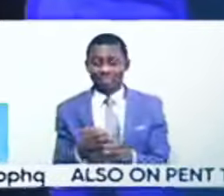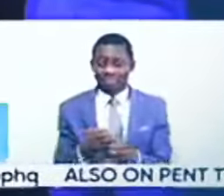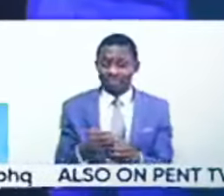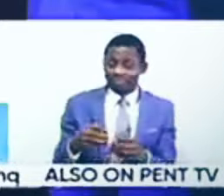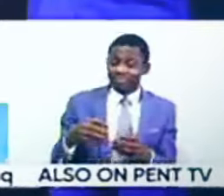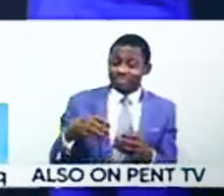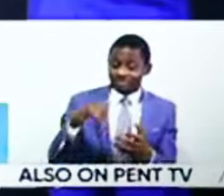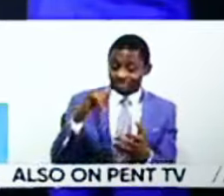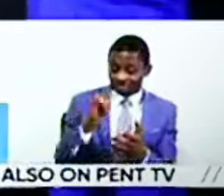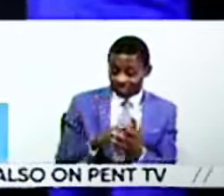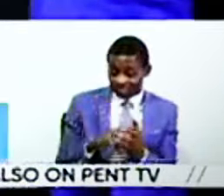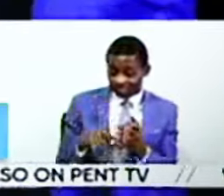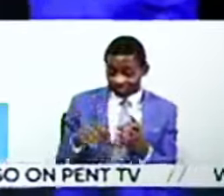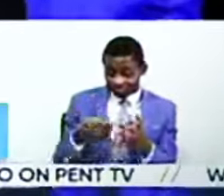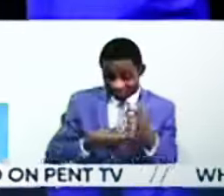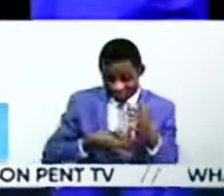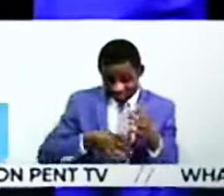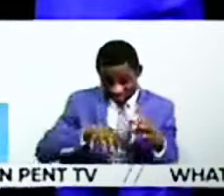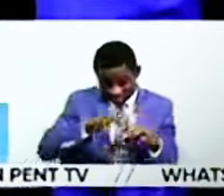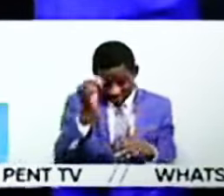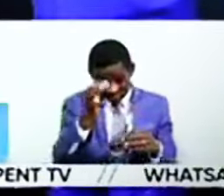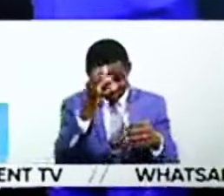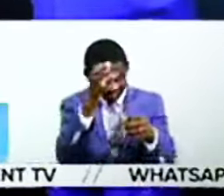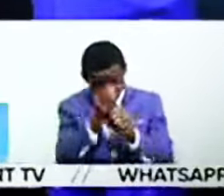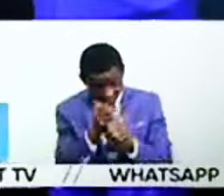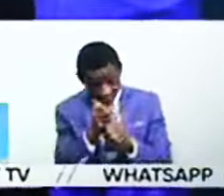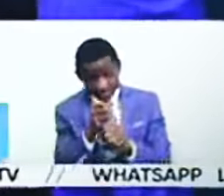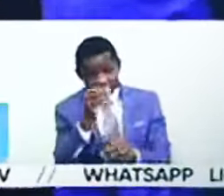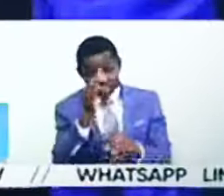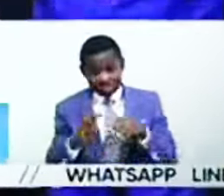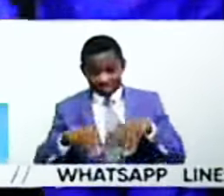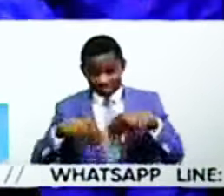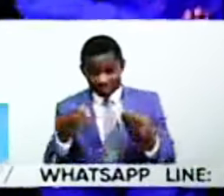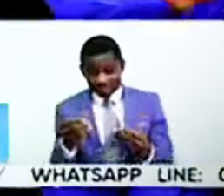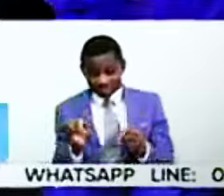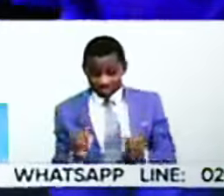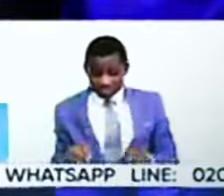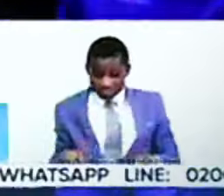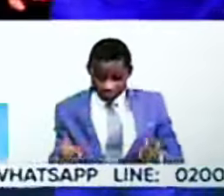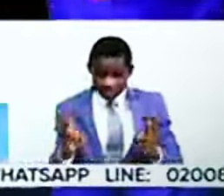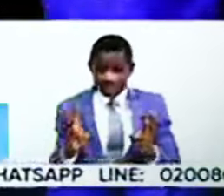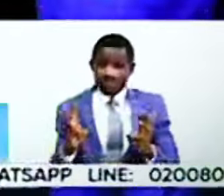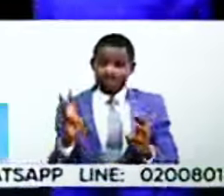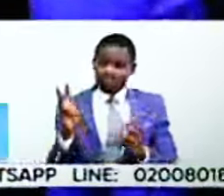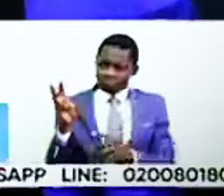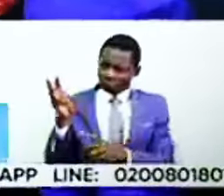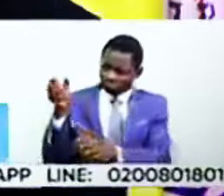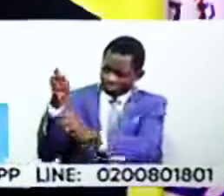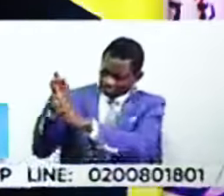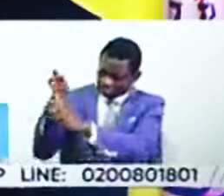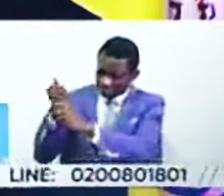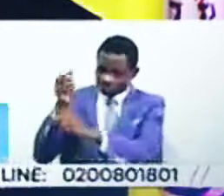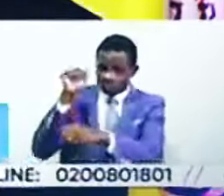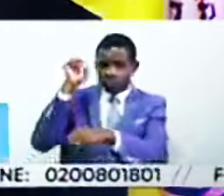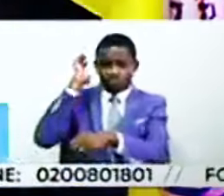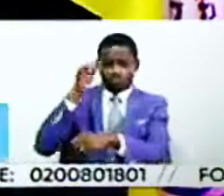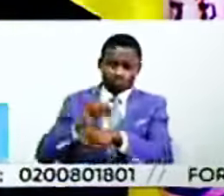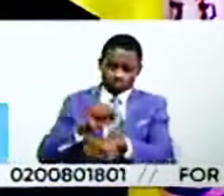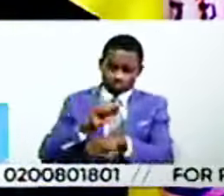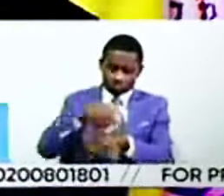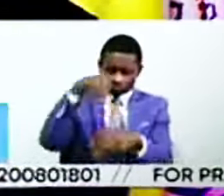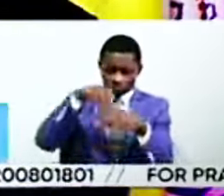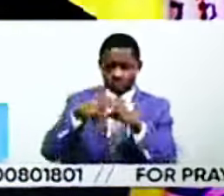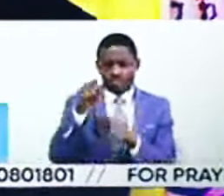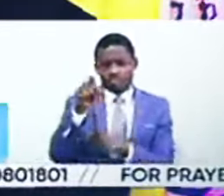you give him space, will work yourself in your life. Until the life of Christ